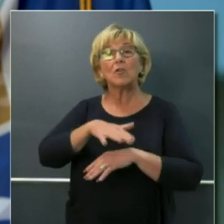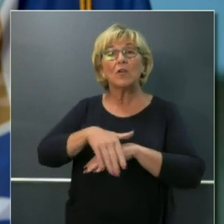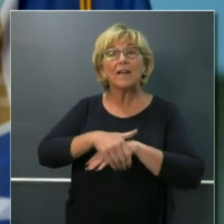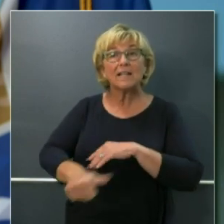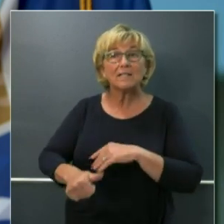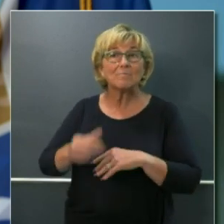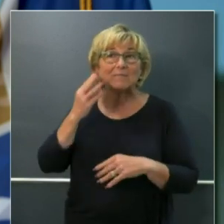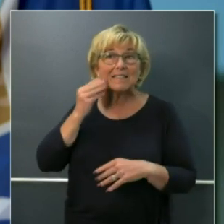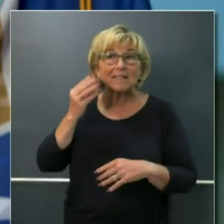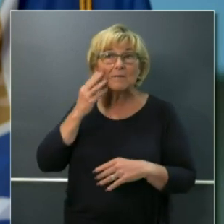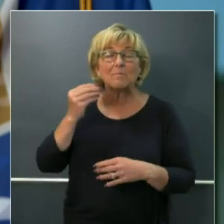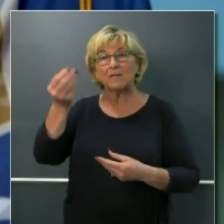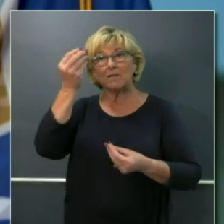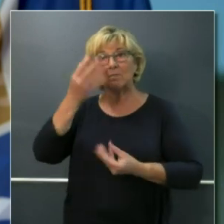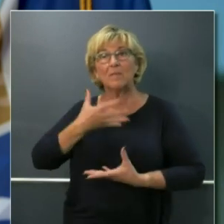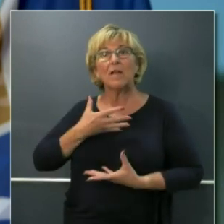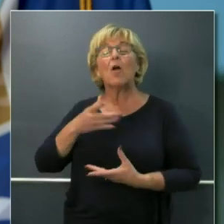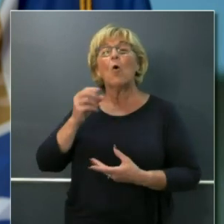to